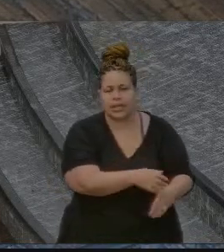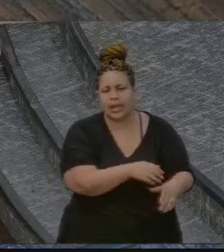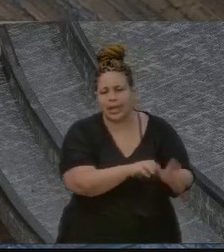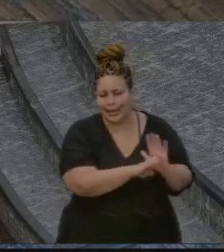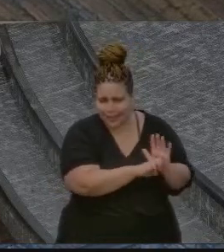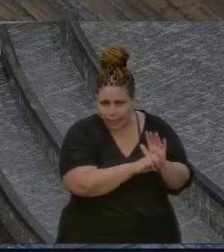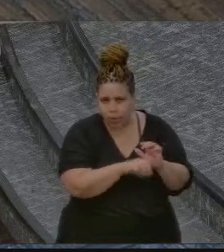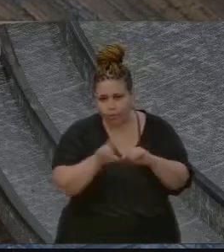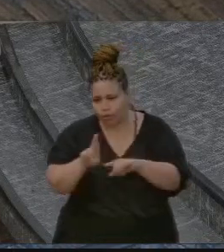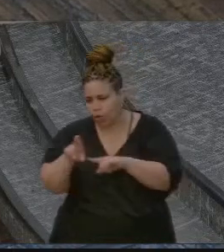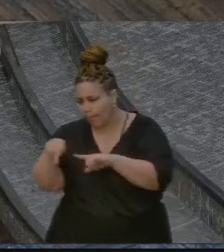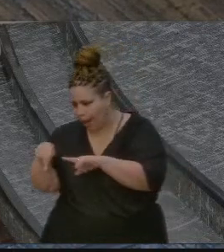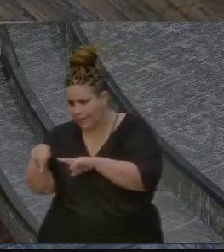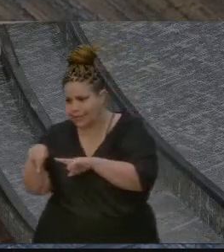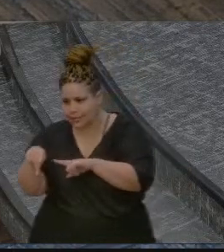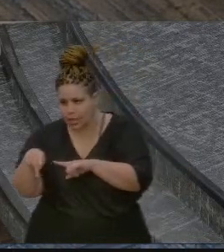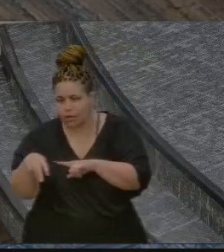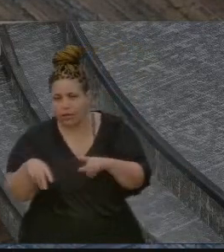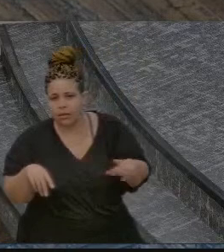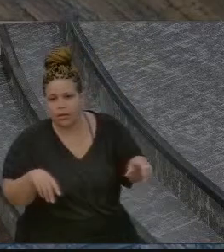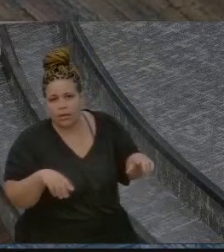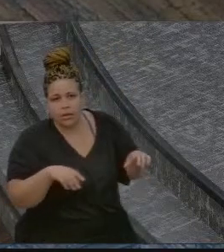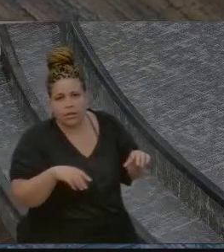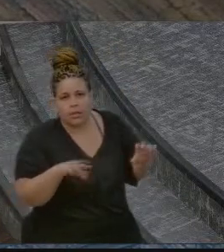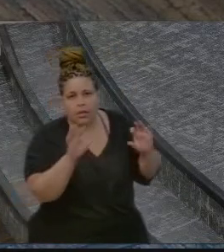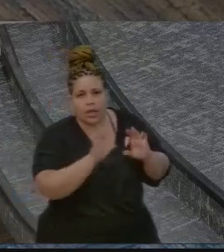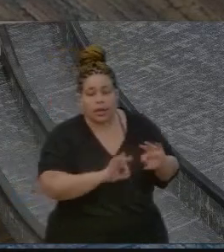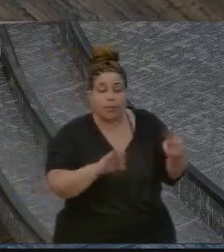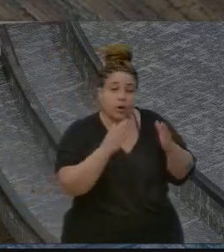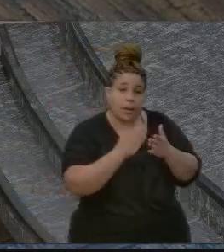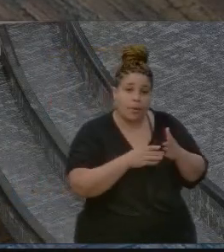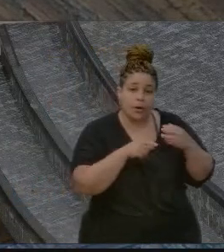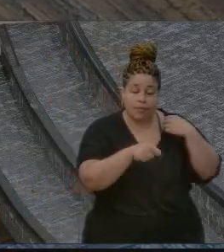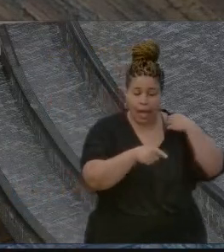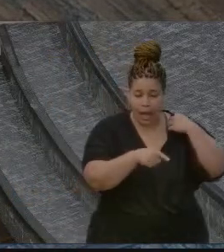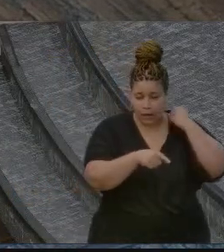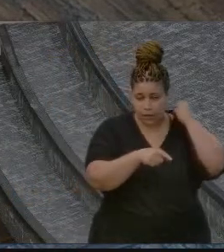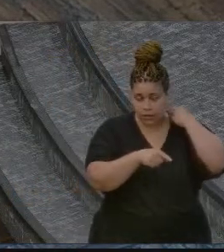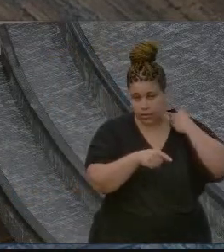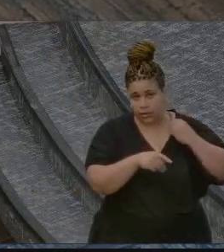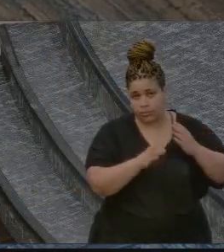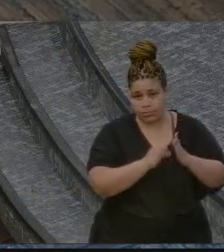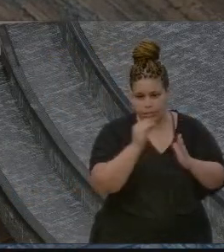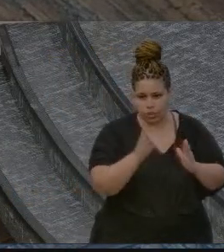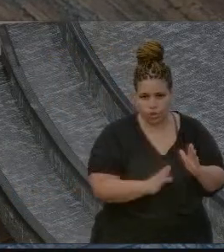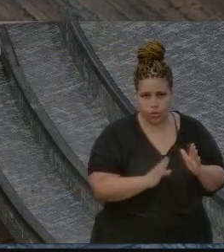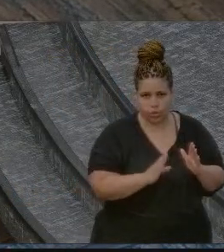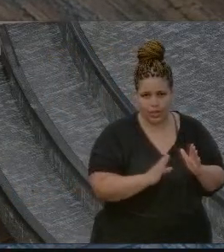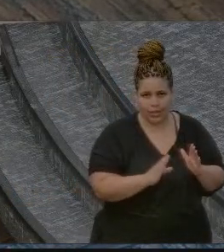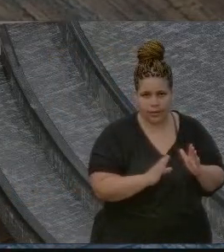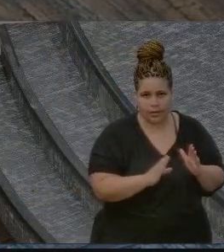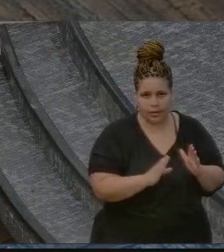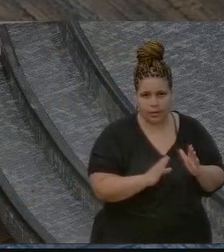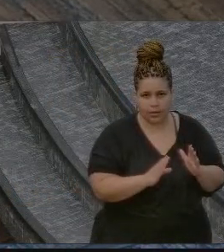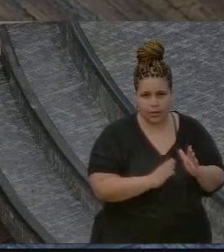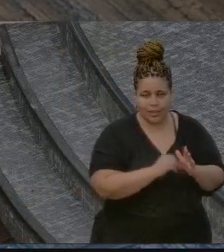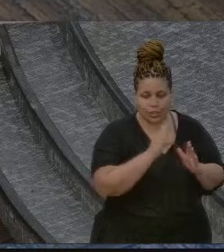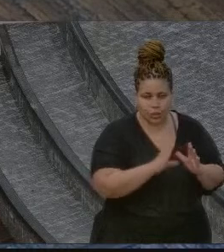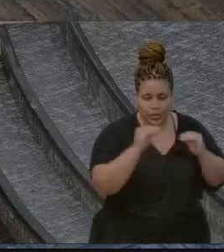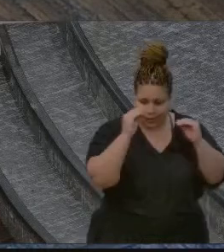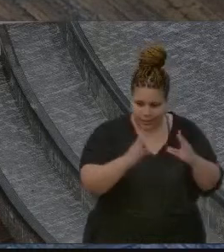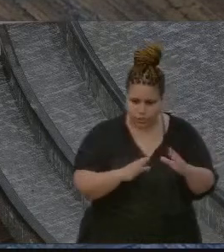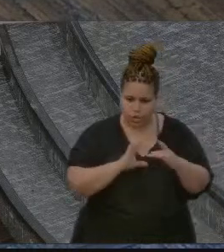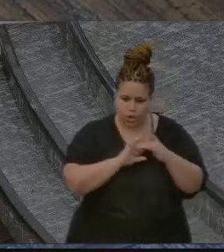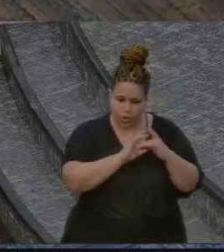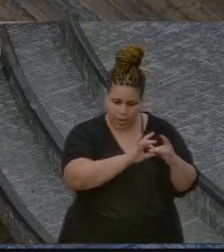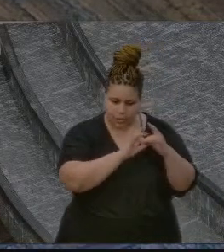for instance. A big part of that would be student-teacher relationships, right? Which have been proven